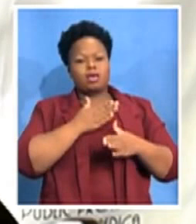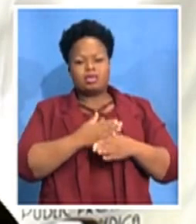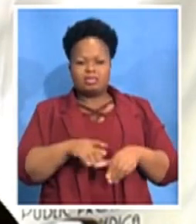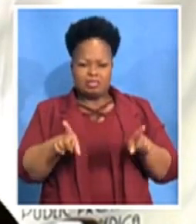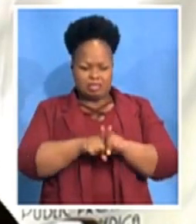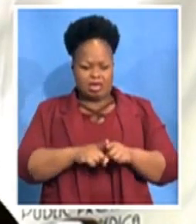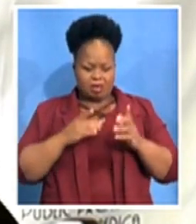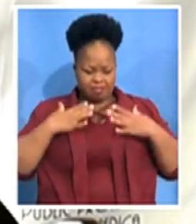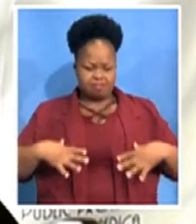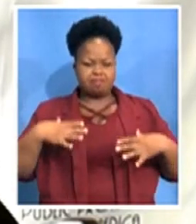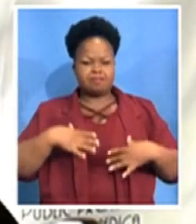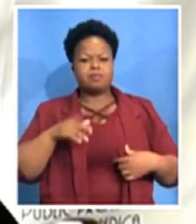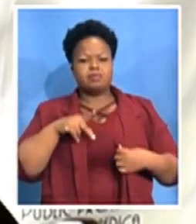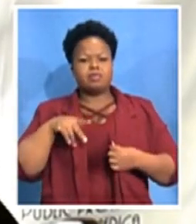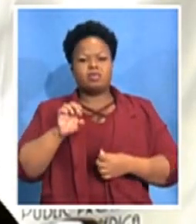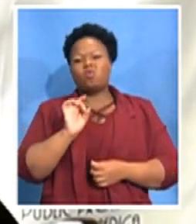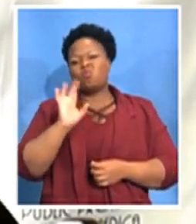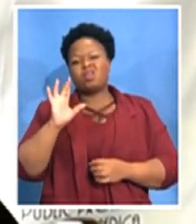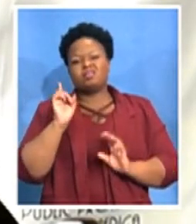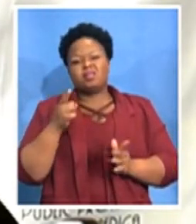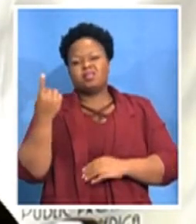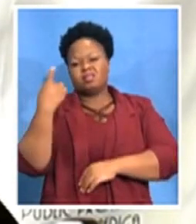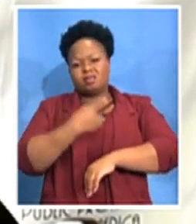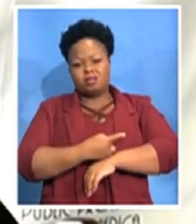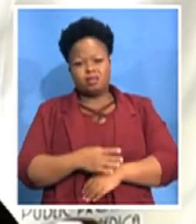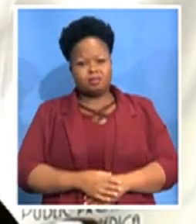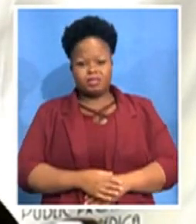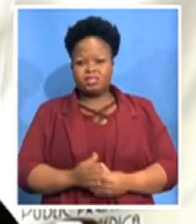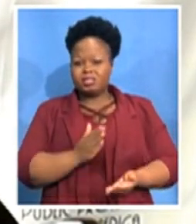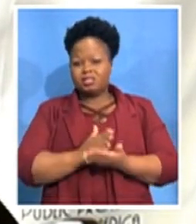Some wards were not provided with appropriate PPEs.